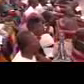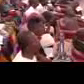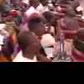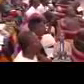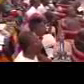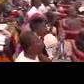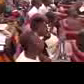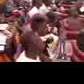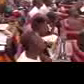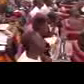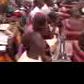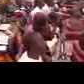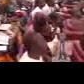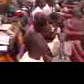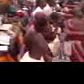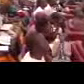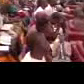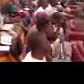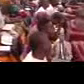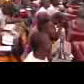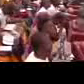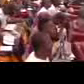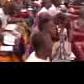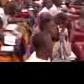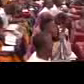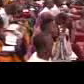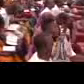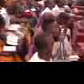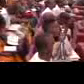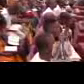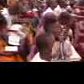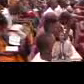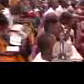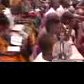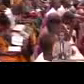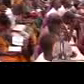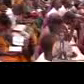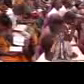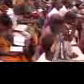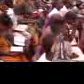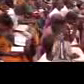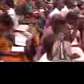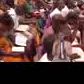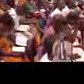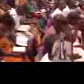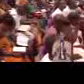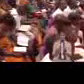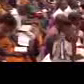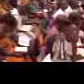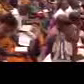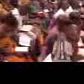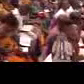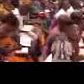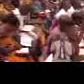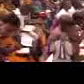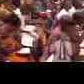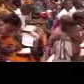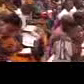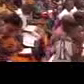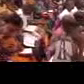It's going to make you full in Jesus' name. Amen. Remember the purpose why he came?